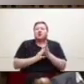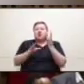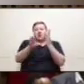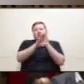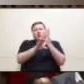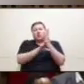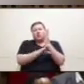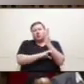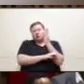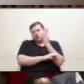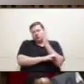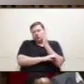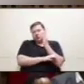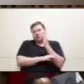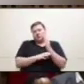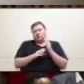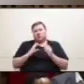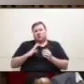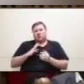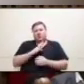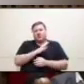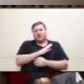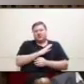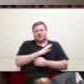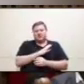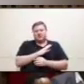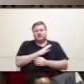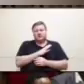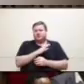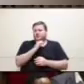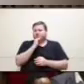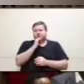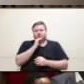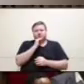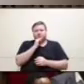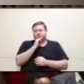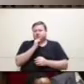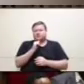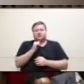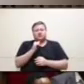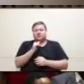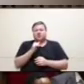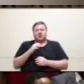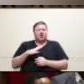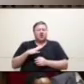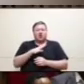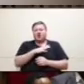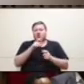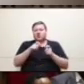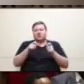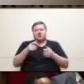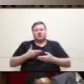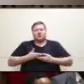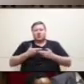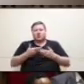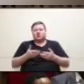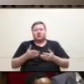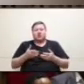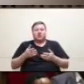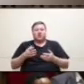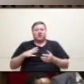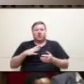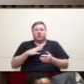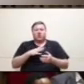of our bid committees, we do not have councillors serving in those committees. But as